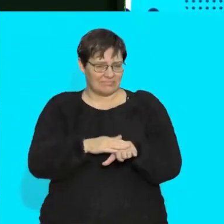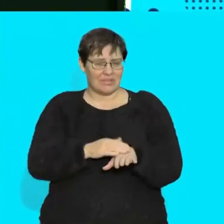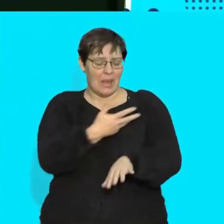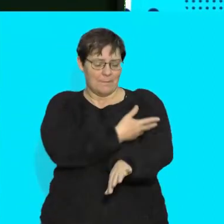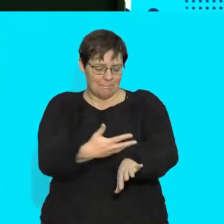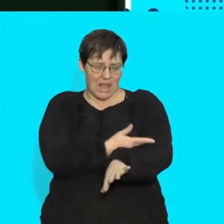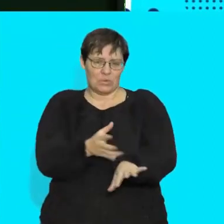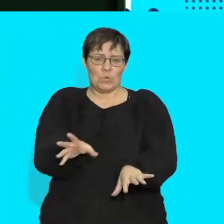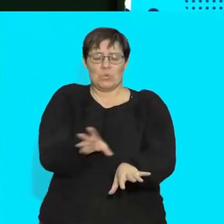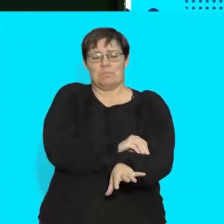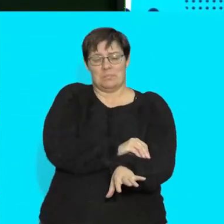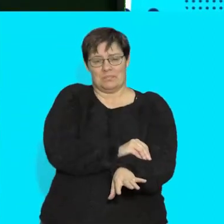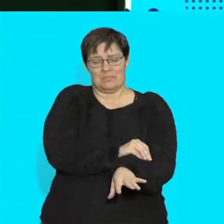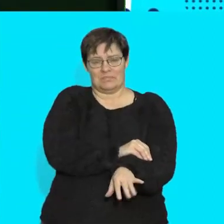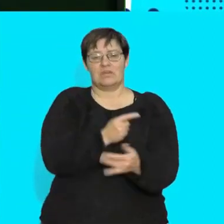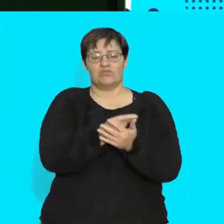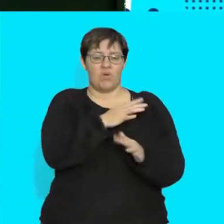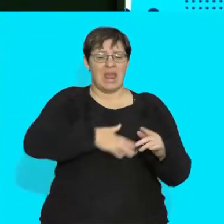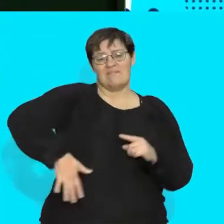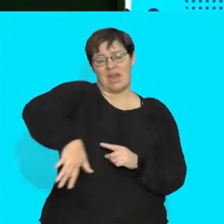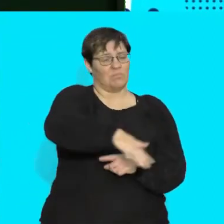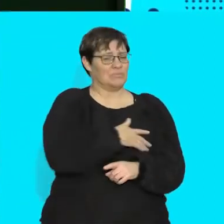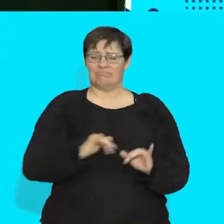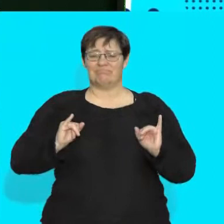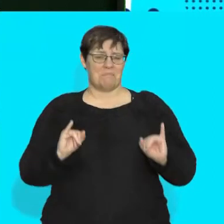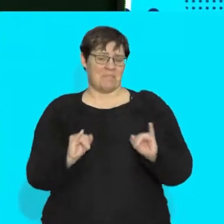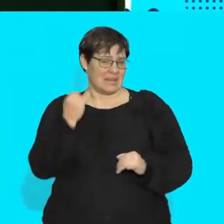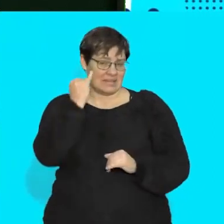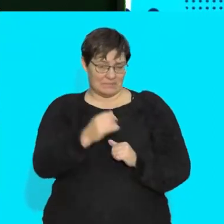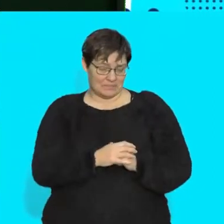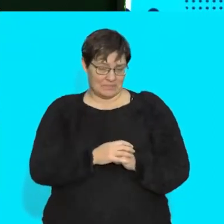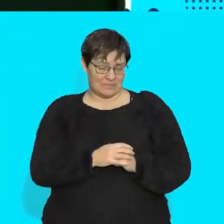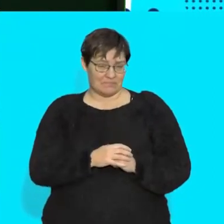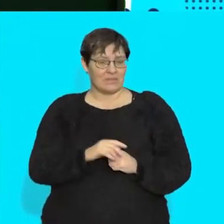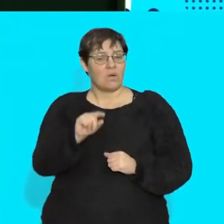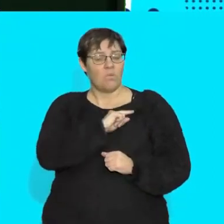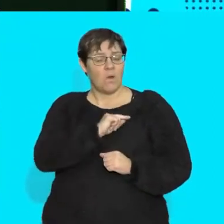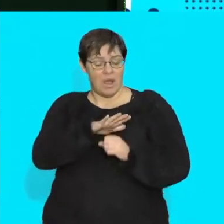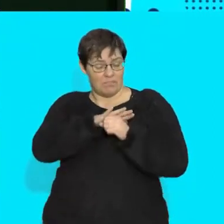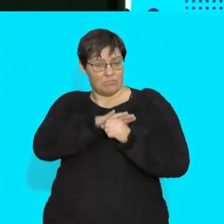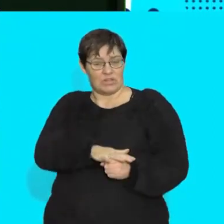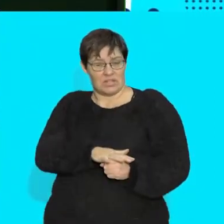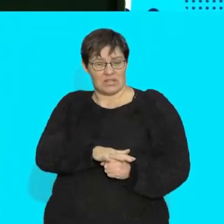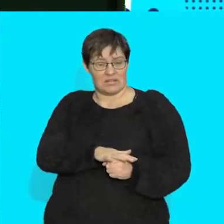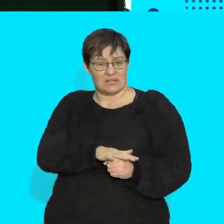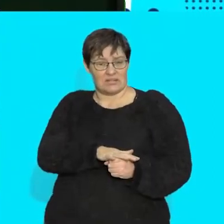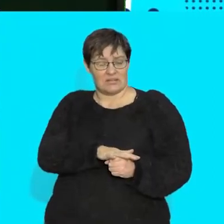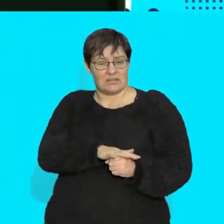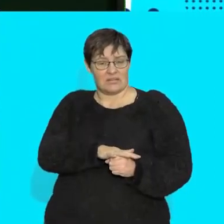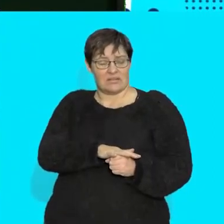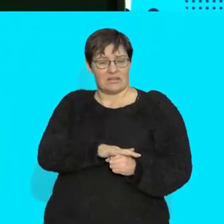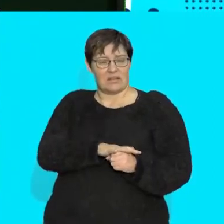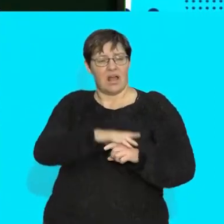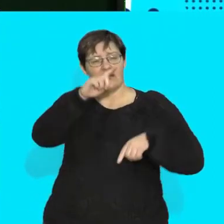and so environmentally not a good idea. And so because of the pressure and the ideas of preserving